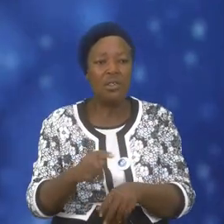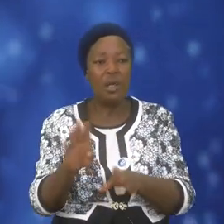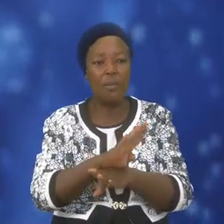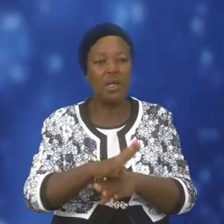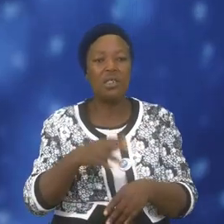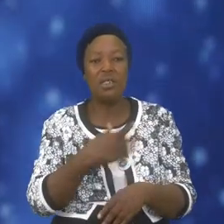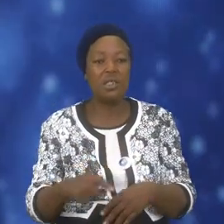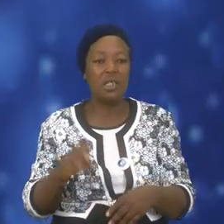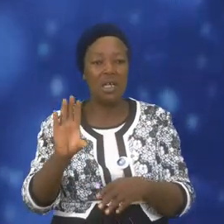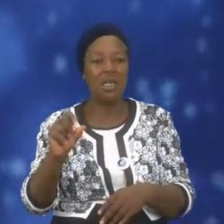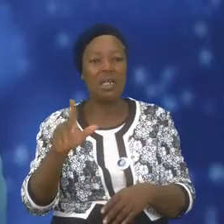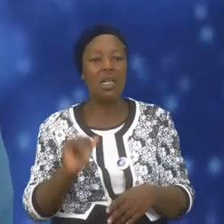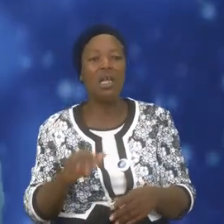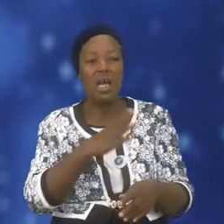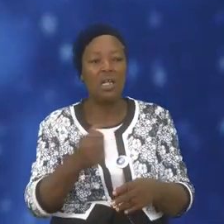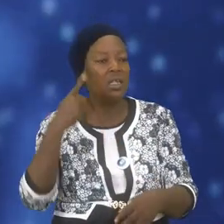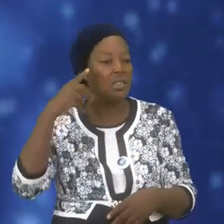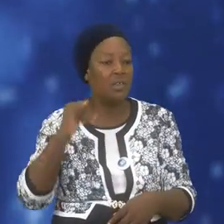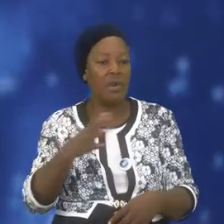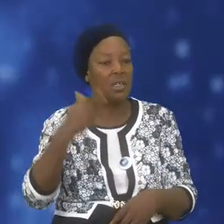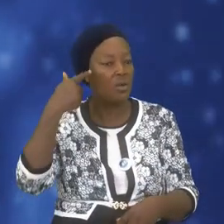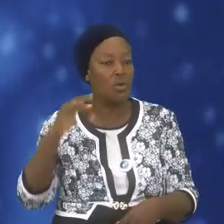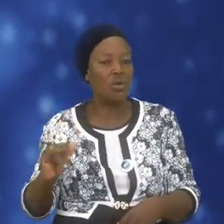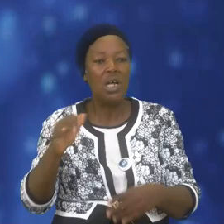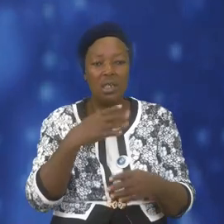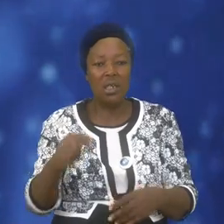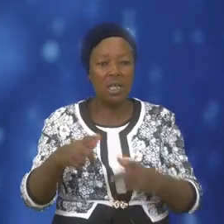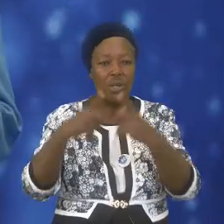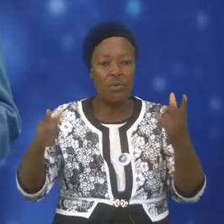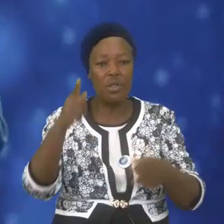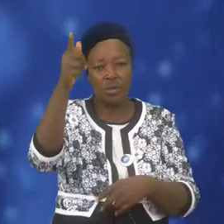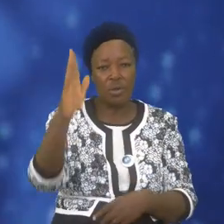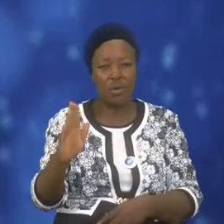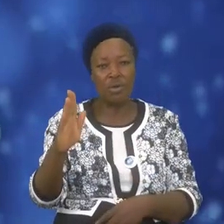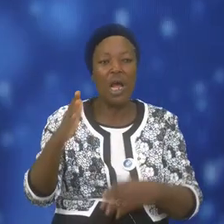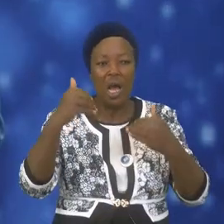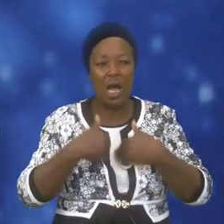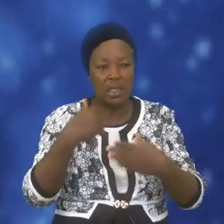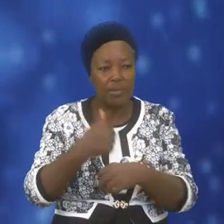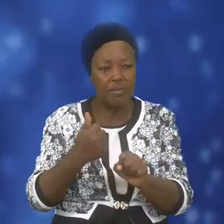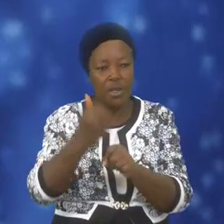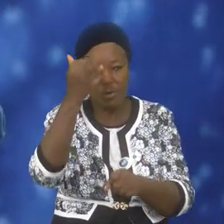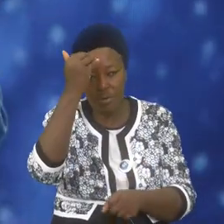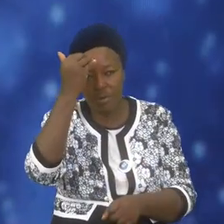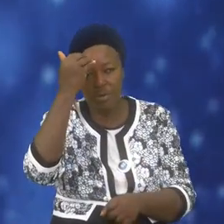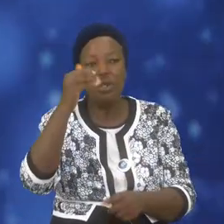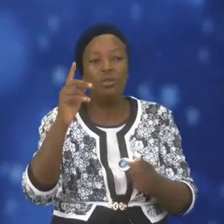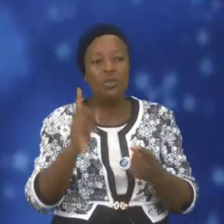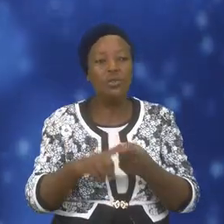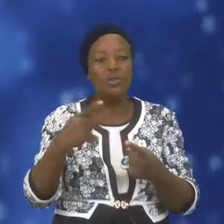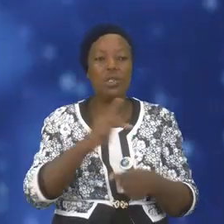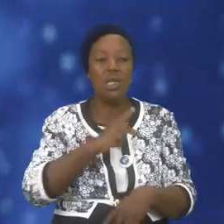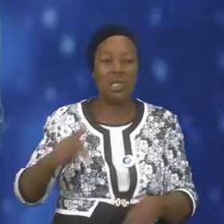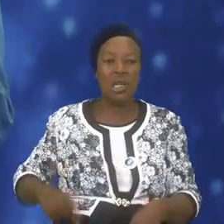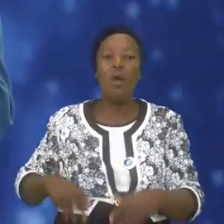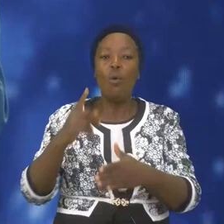great God has made known unto the king what shall come to pass